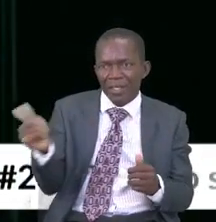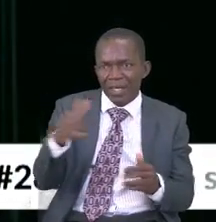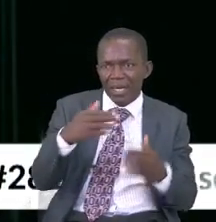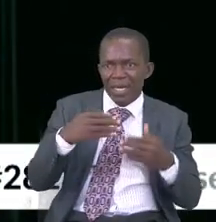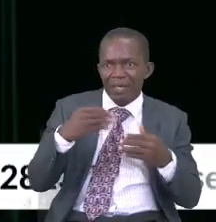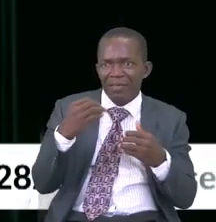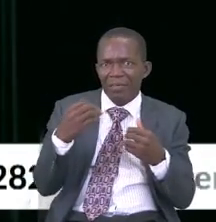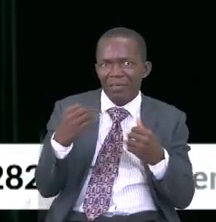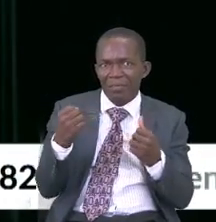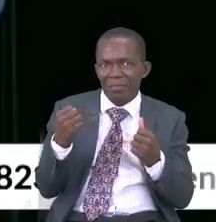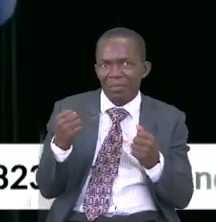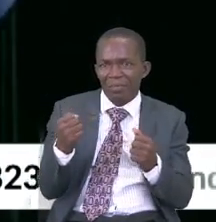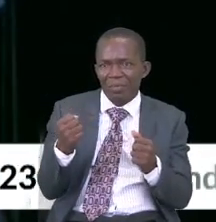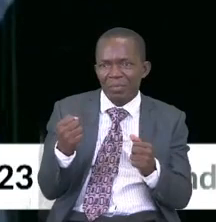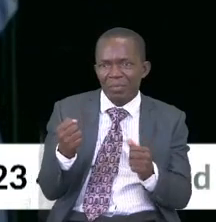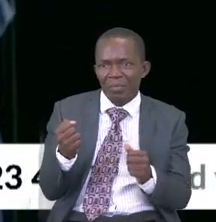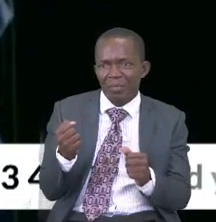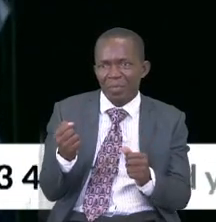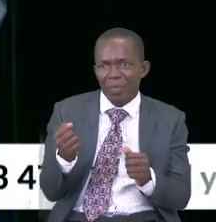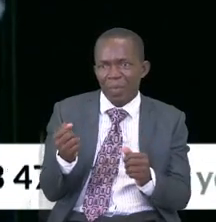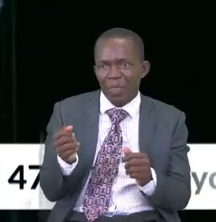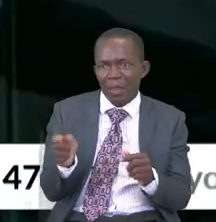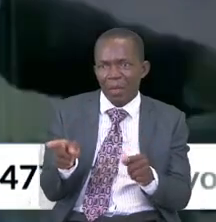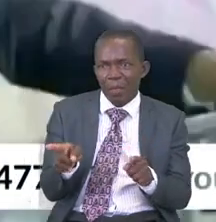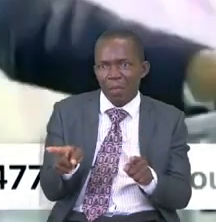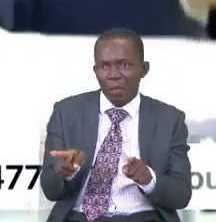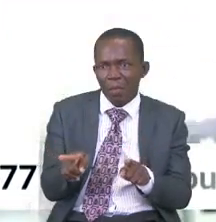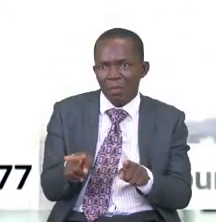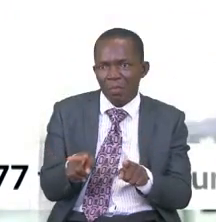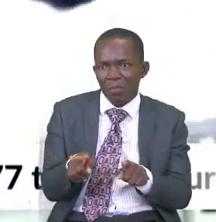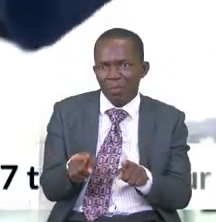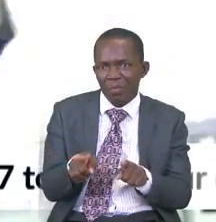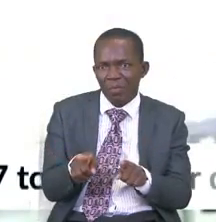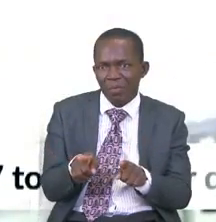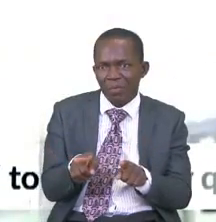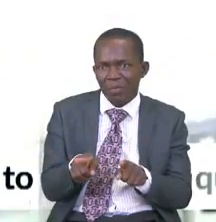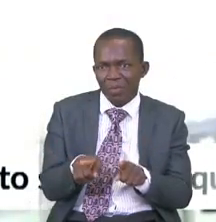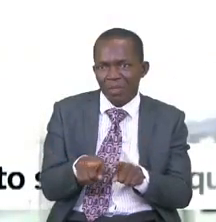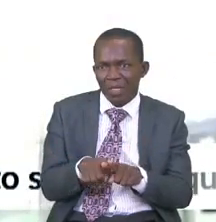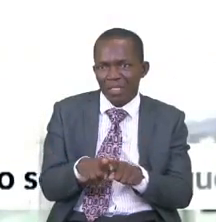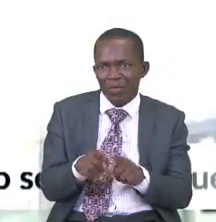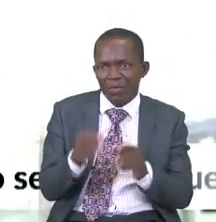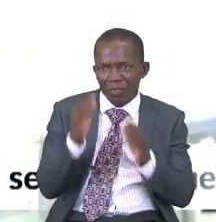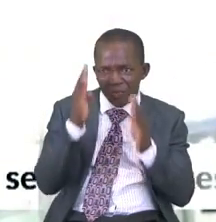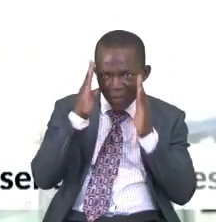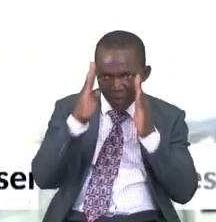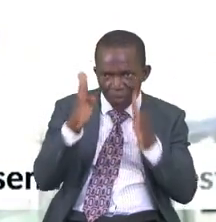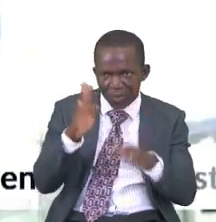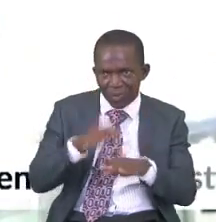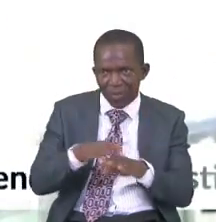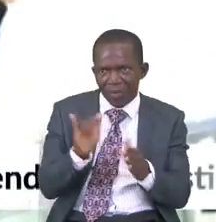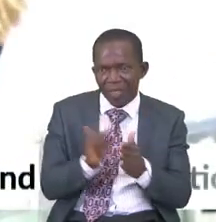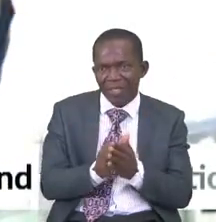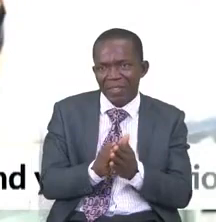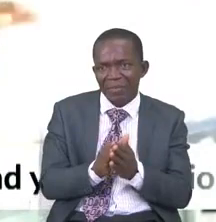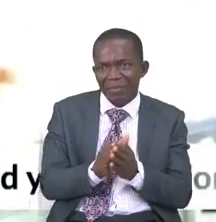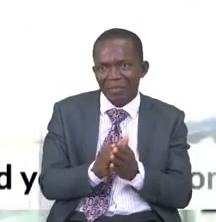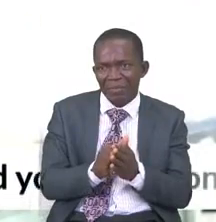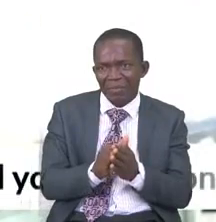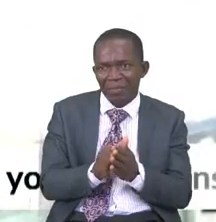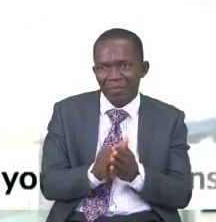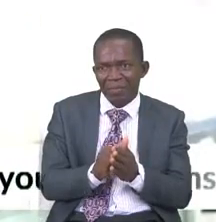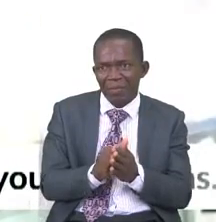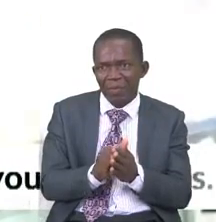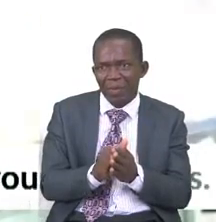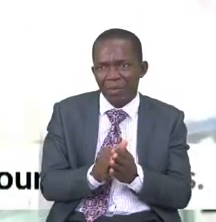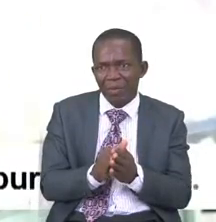that God wants us to become. That's the example of Nebuchadnezzar. What about lessons from branches of the military? You know something? Here in